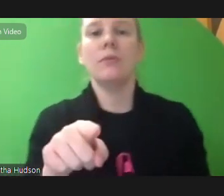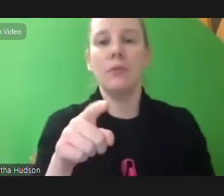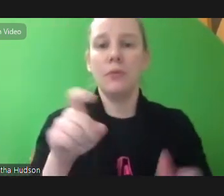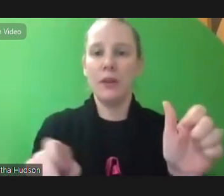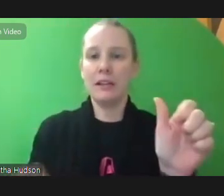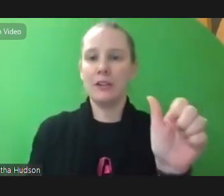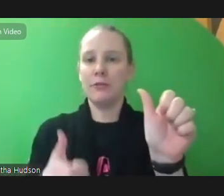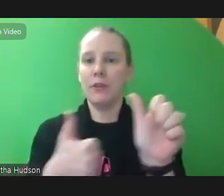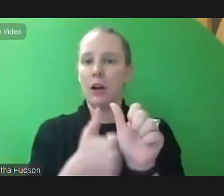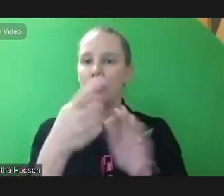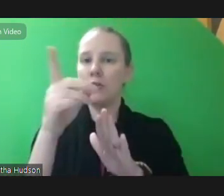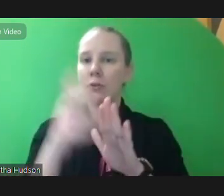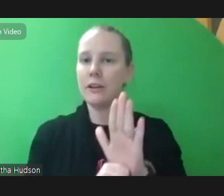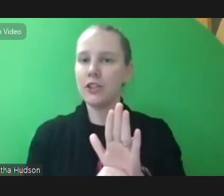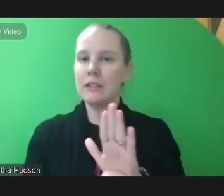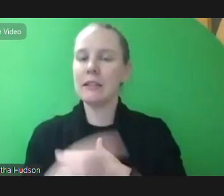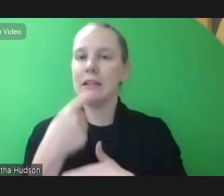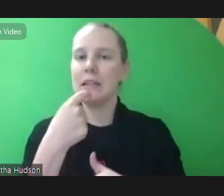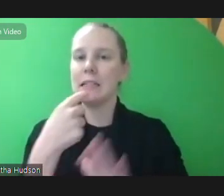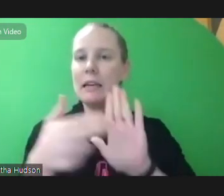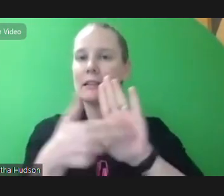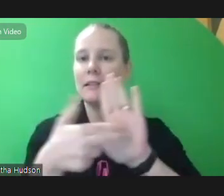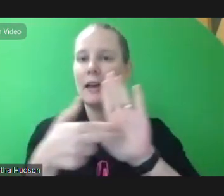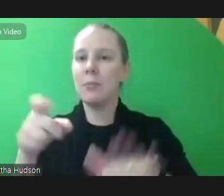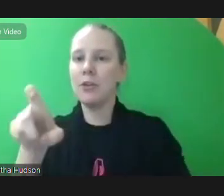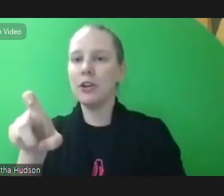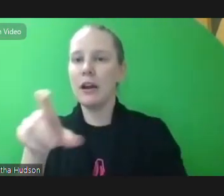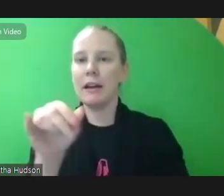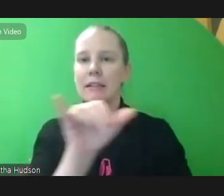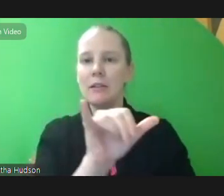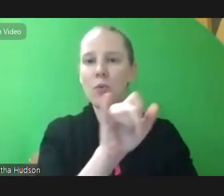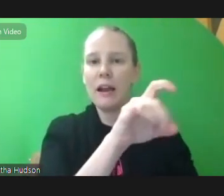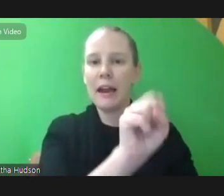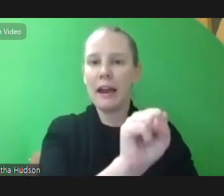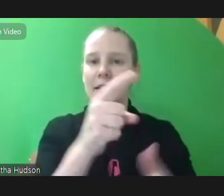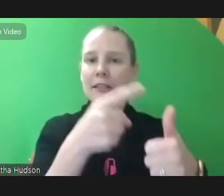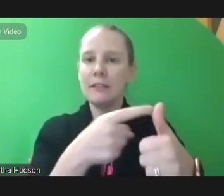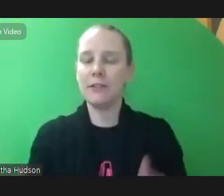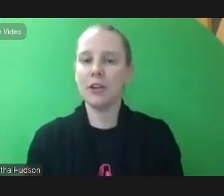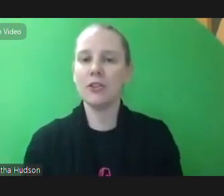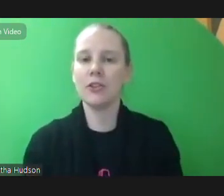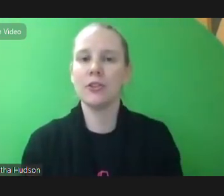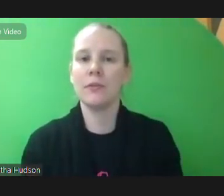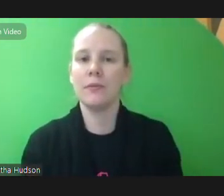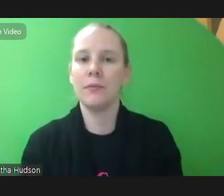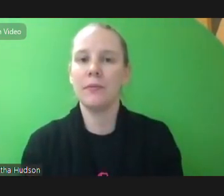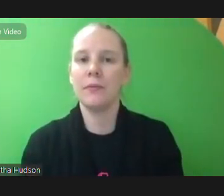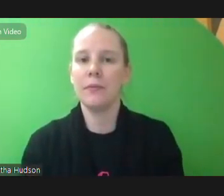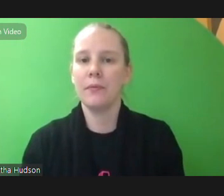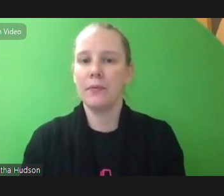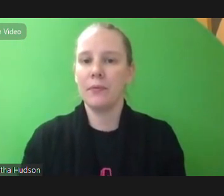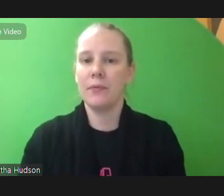So we need to follow the directions, and it says label your X and Y axis first.